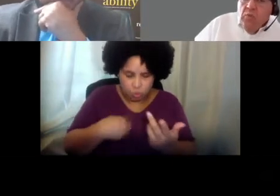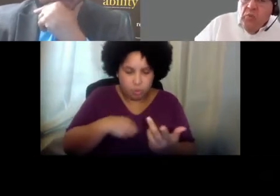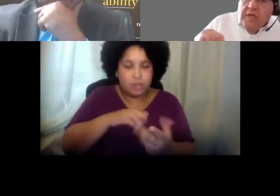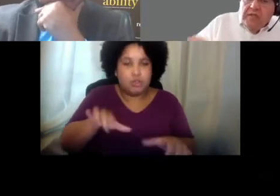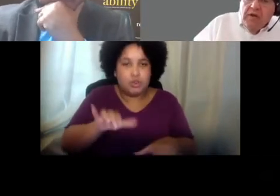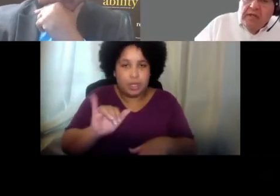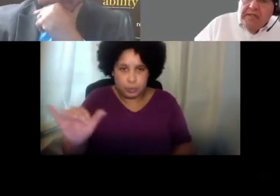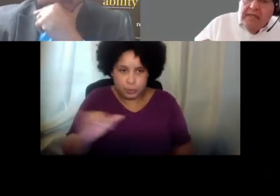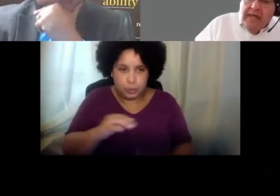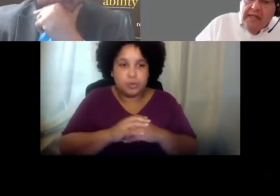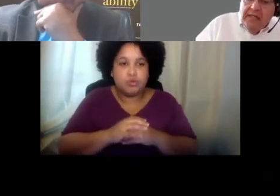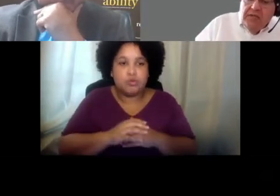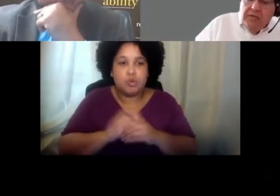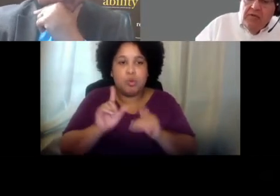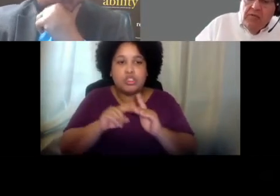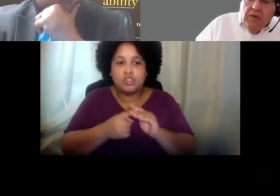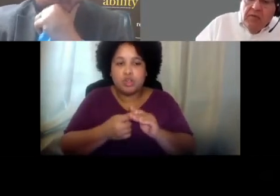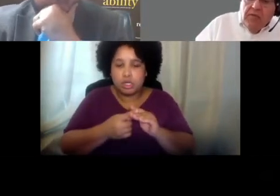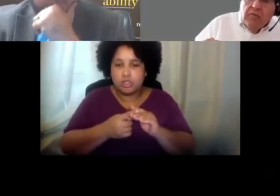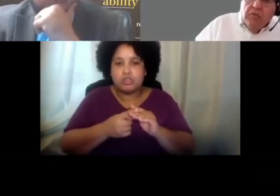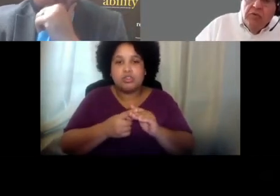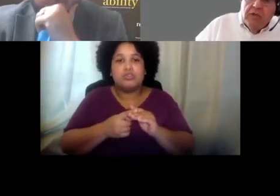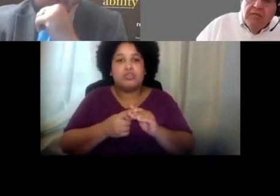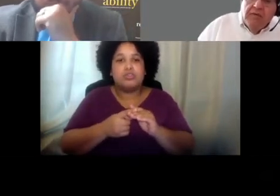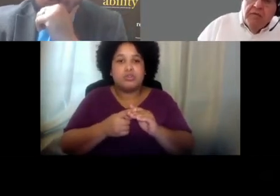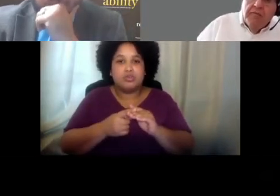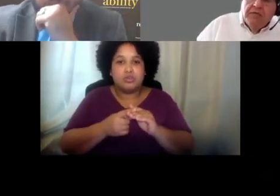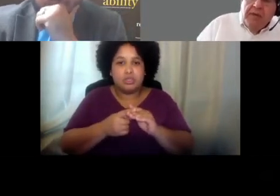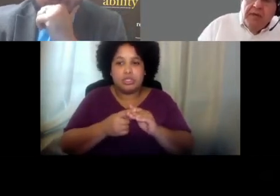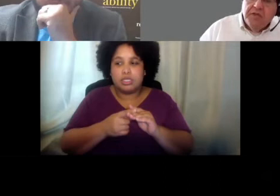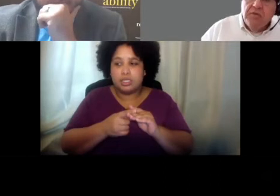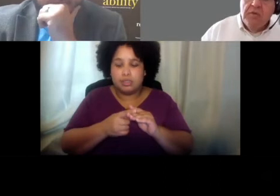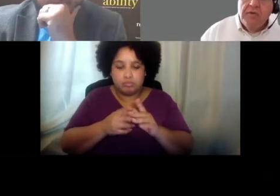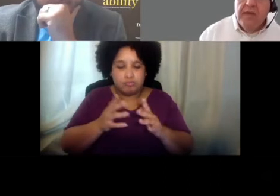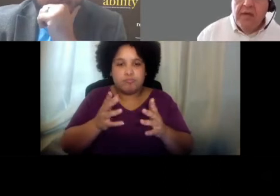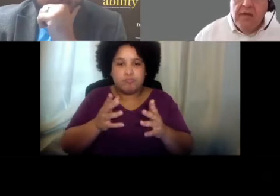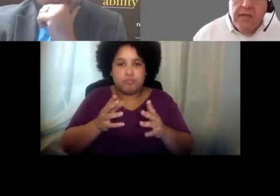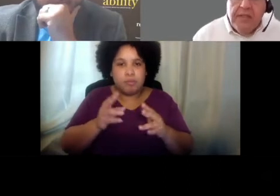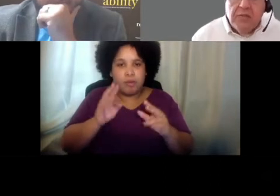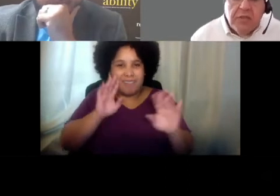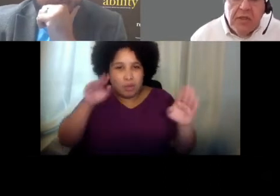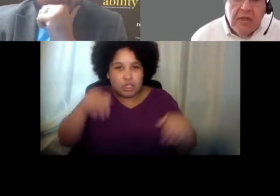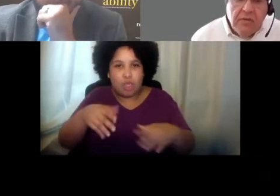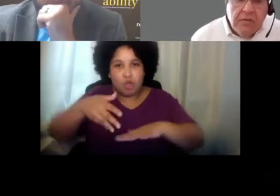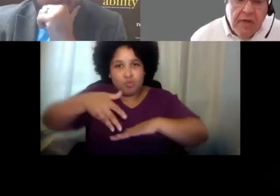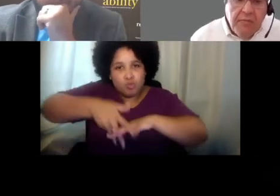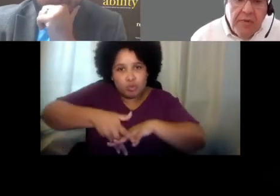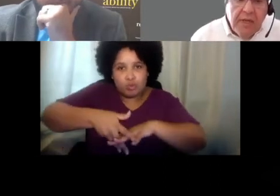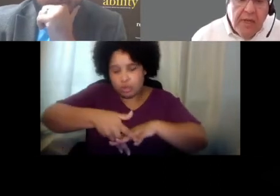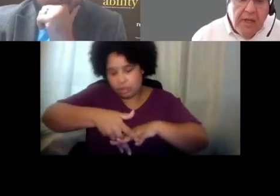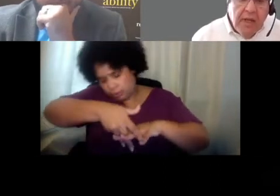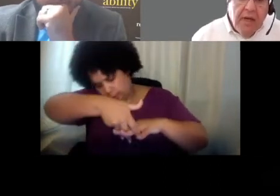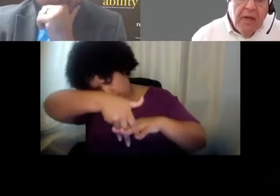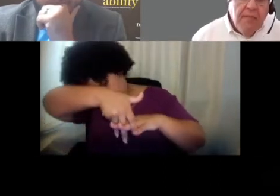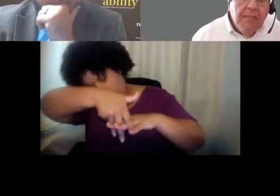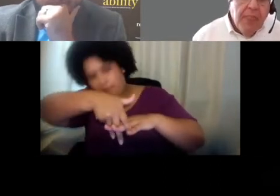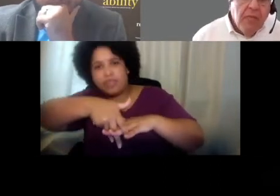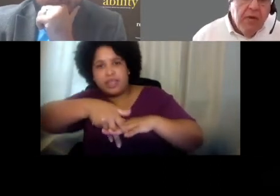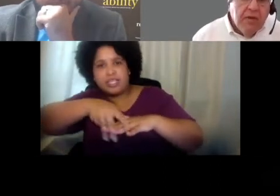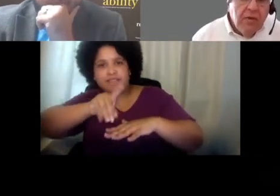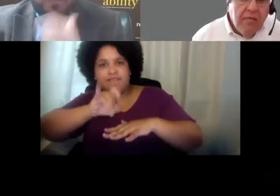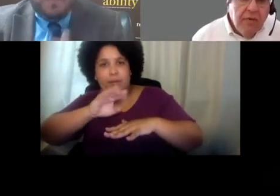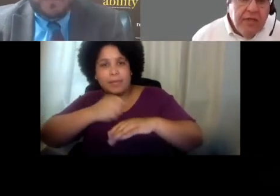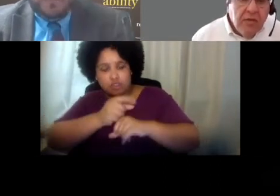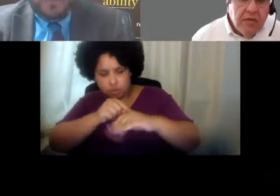So we started to get into the roots of the firm to make sure that this was an inclusive company.